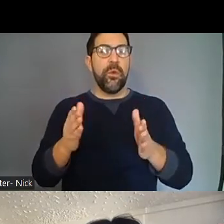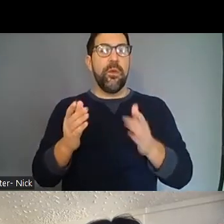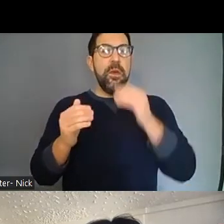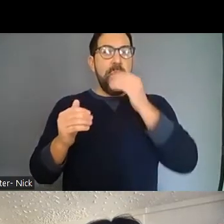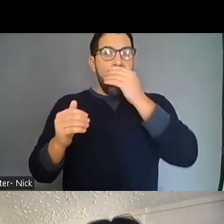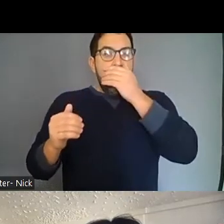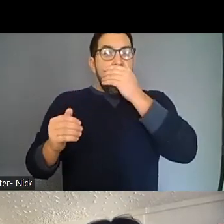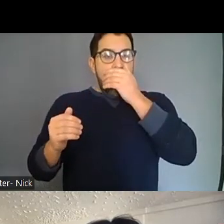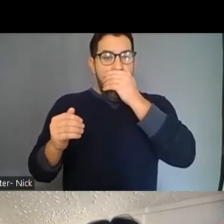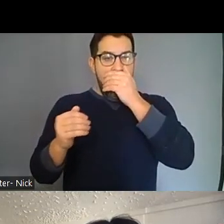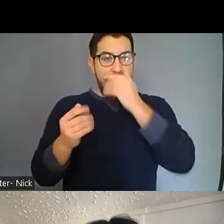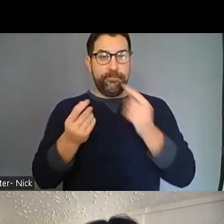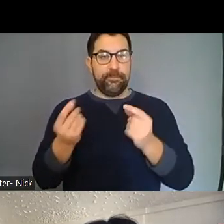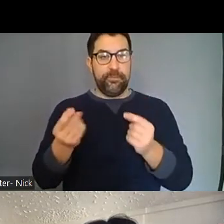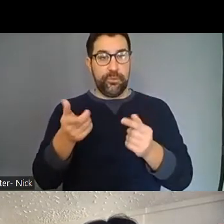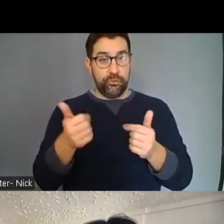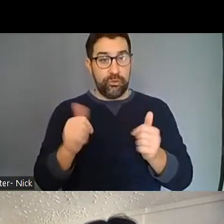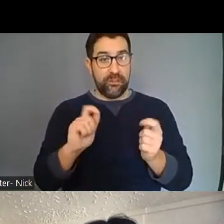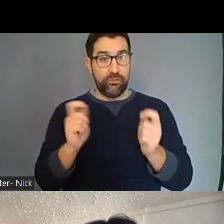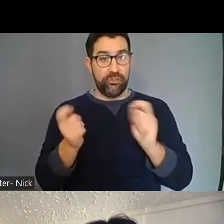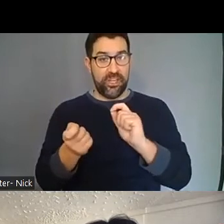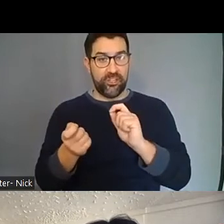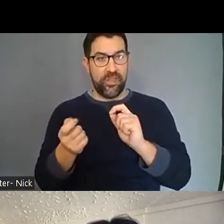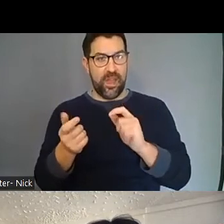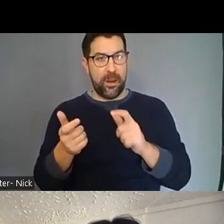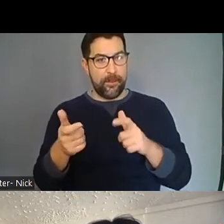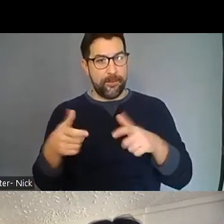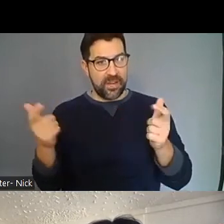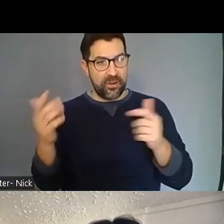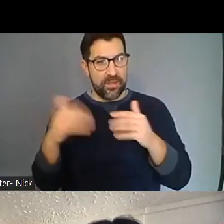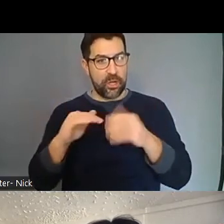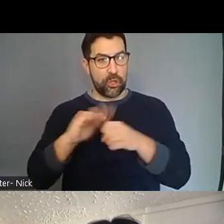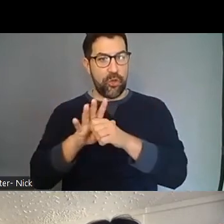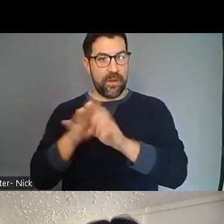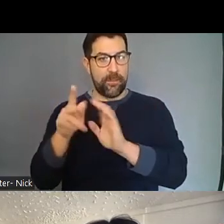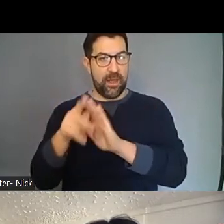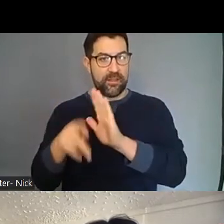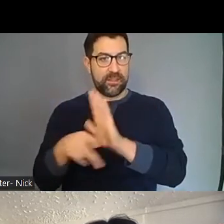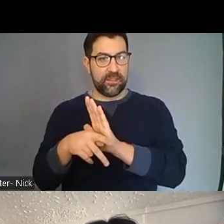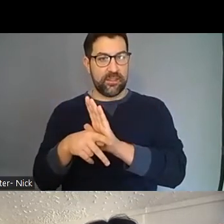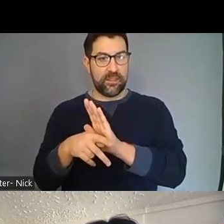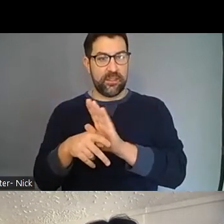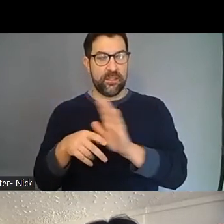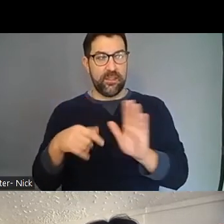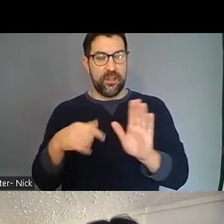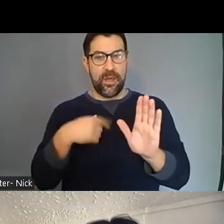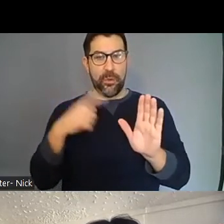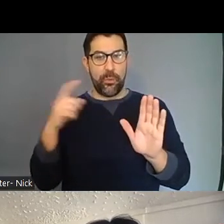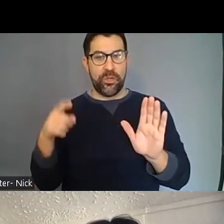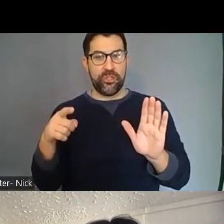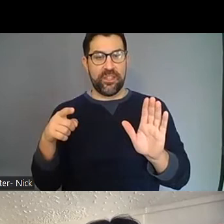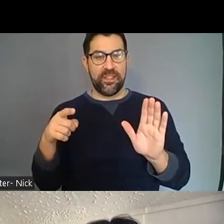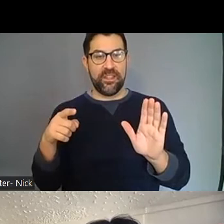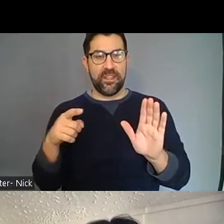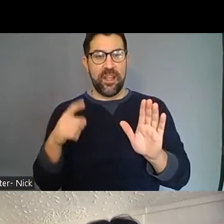things that you're trying to change that are bigger than COVID policy? And as I ask that question, I'm also